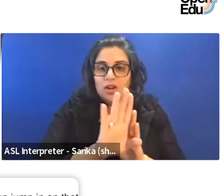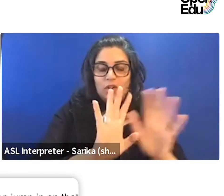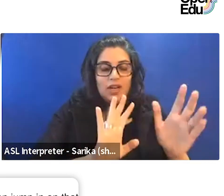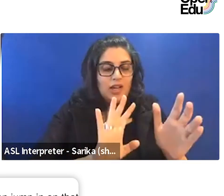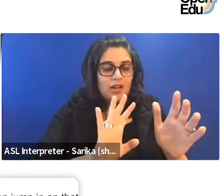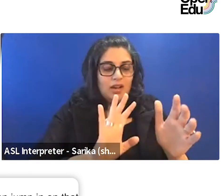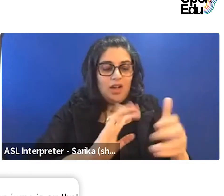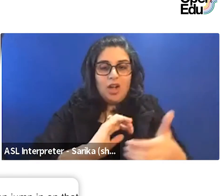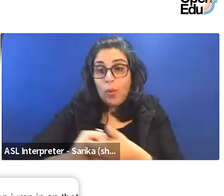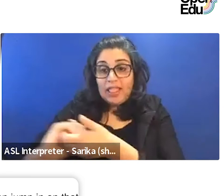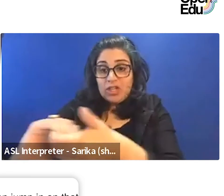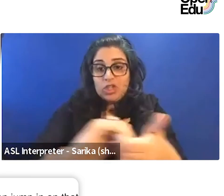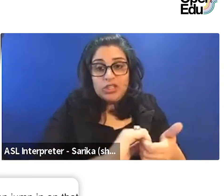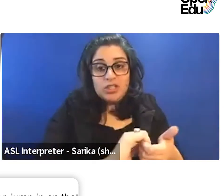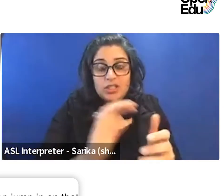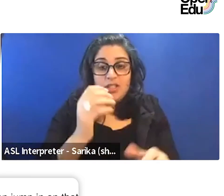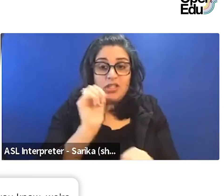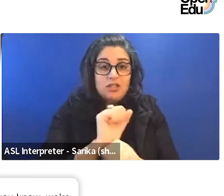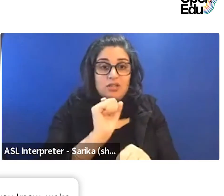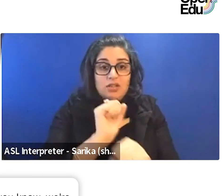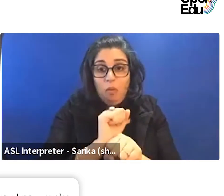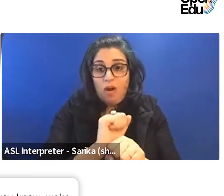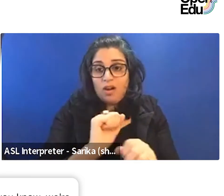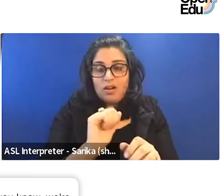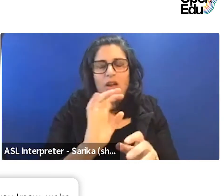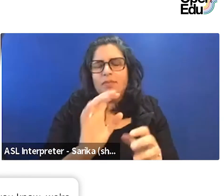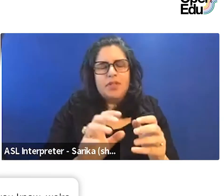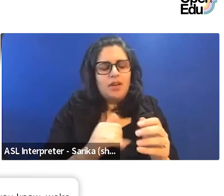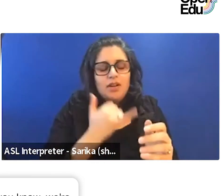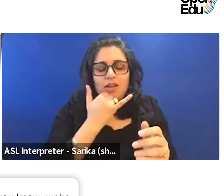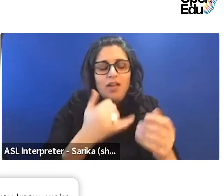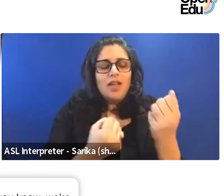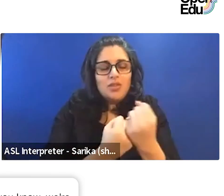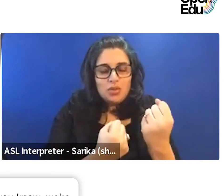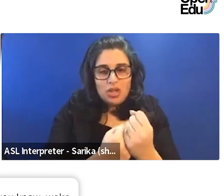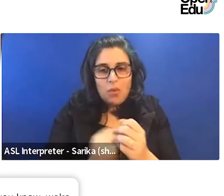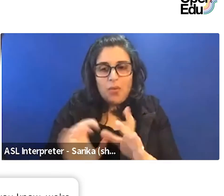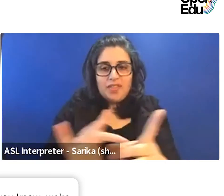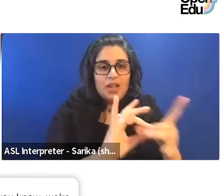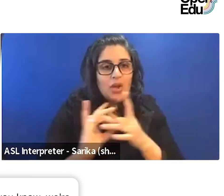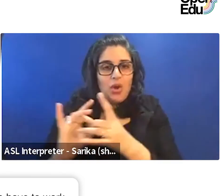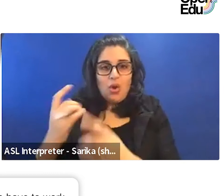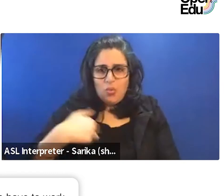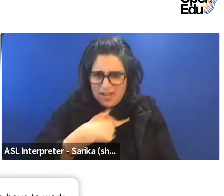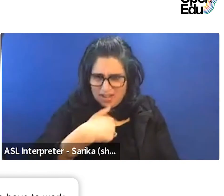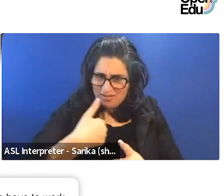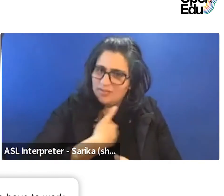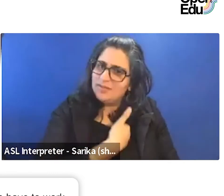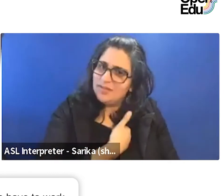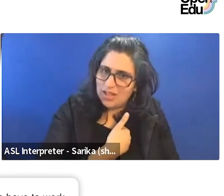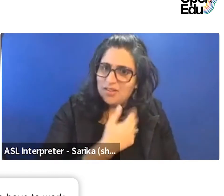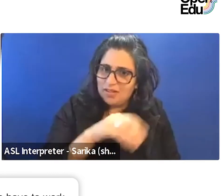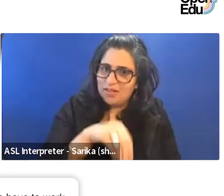that, to support this network, because otherwise we're an ecosystem in and of itself. We're going to have to